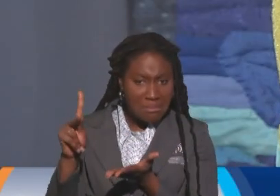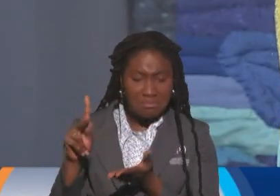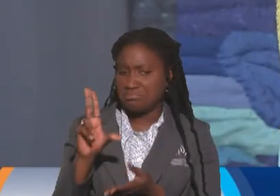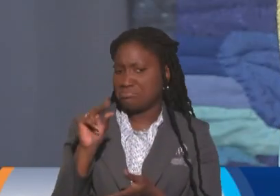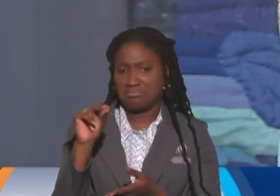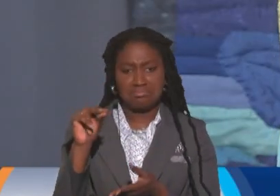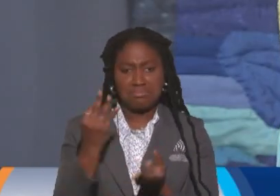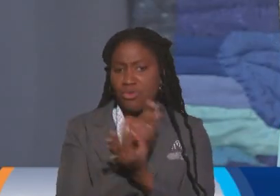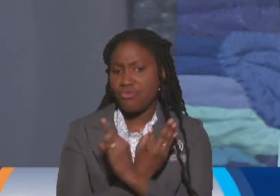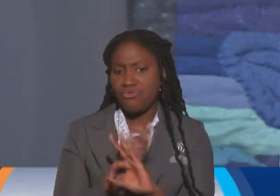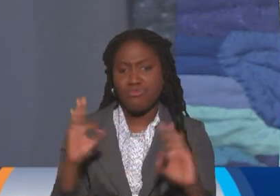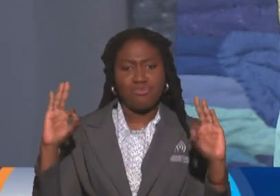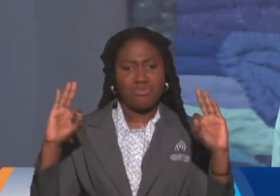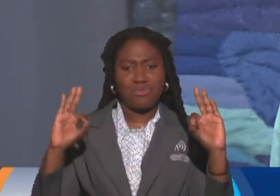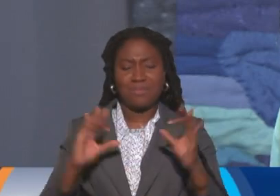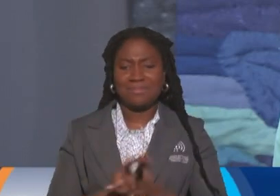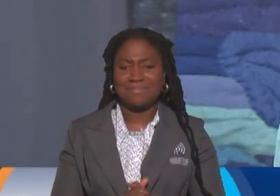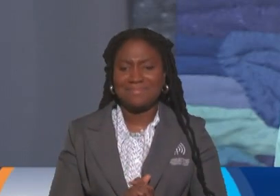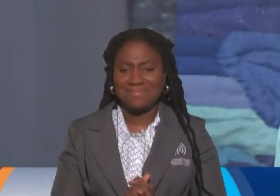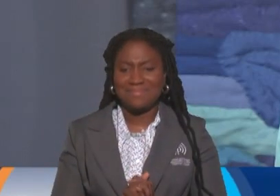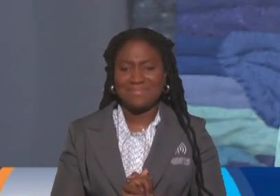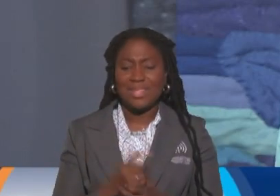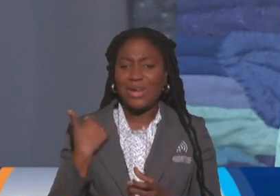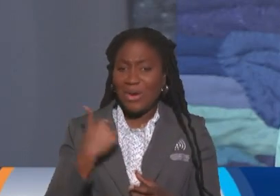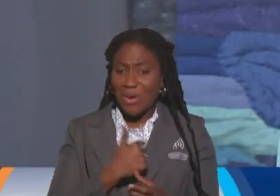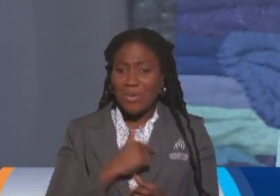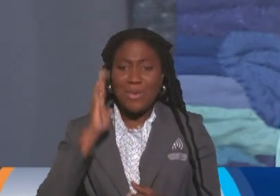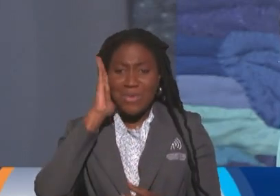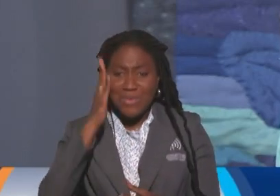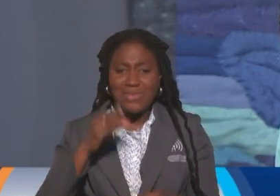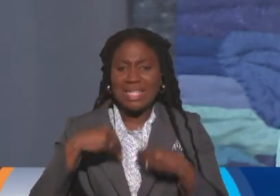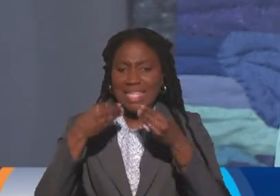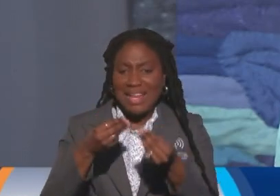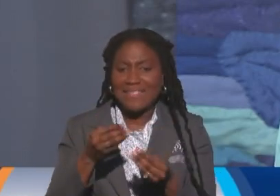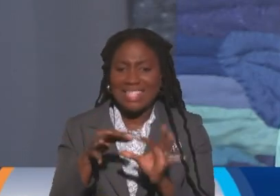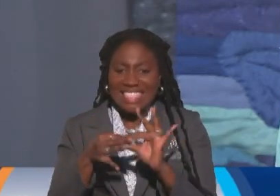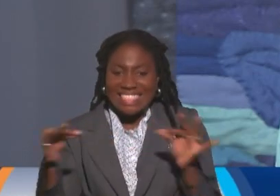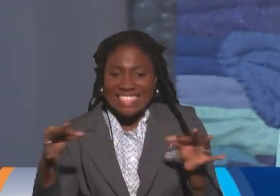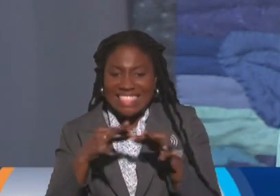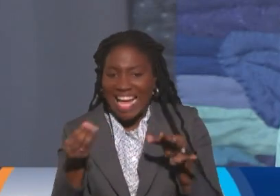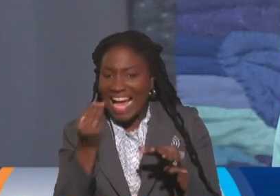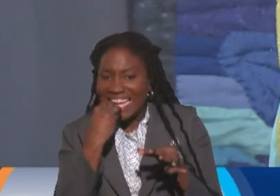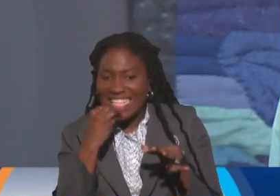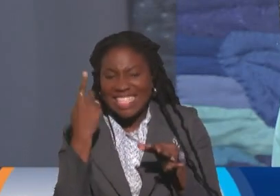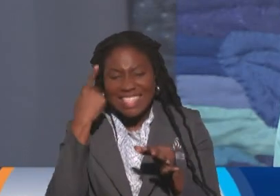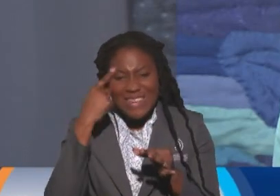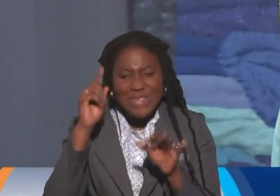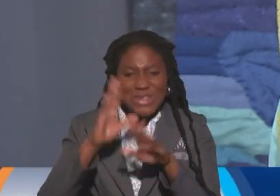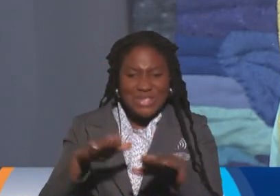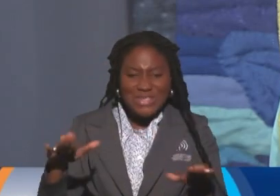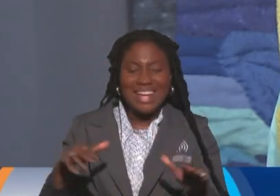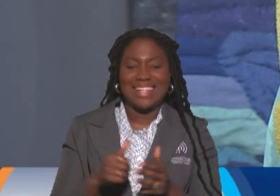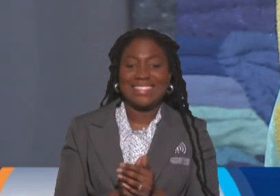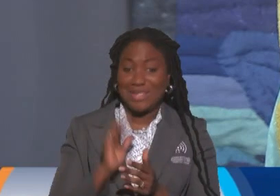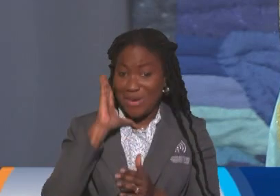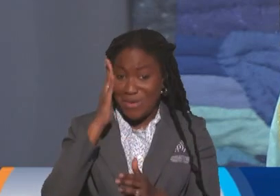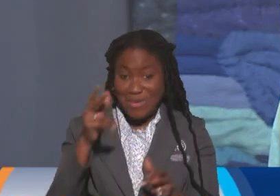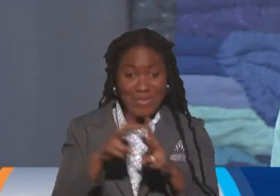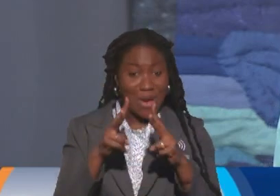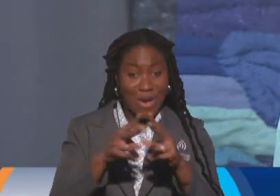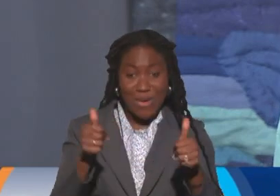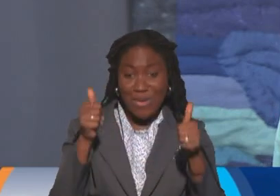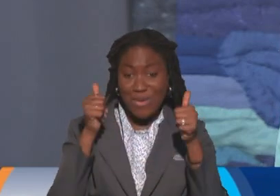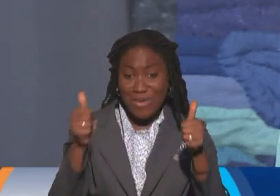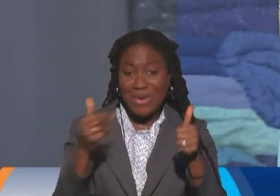all free. In fact, as much as possible, we're going to be providing snacks and treats for the children. So that's going to be very good.